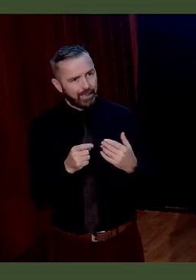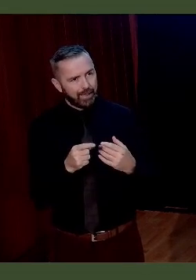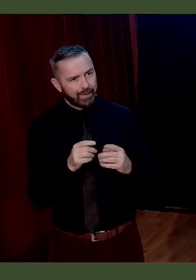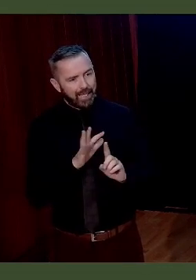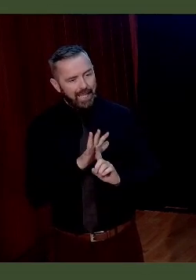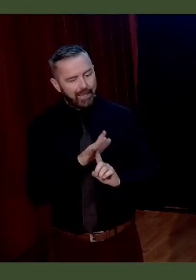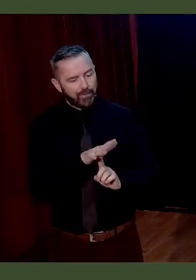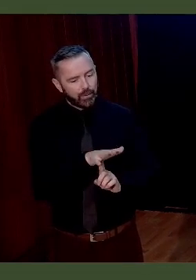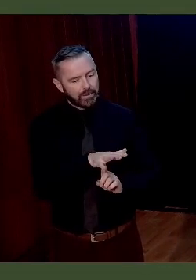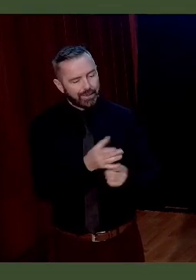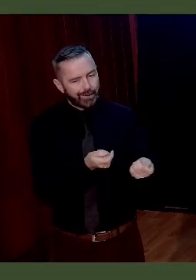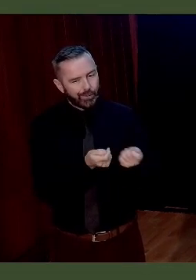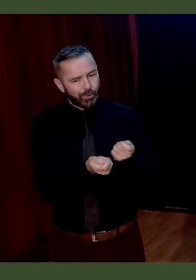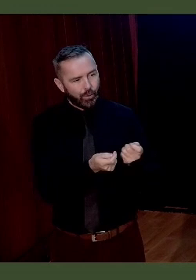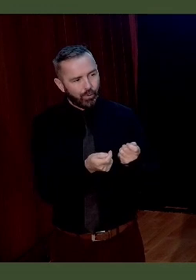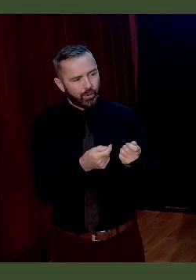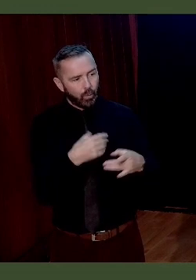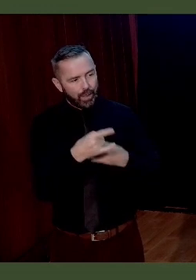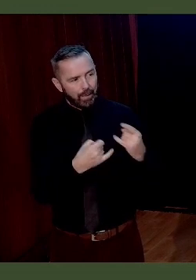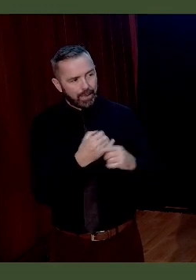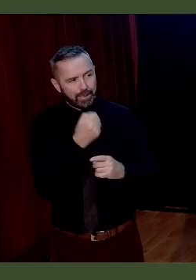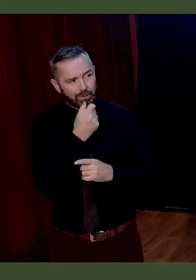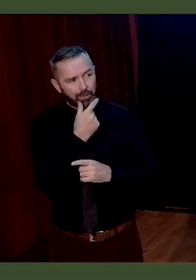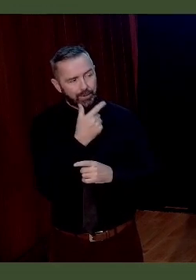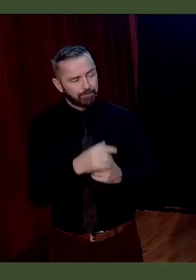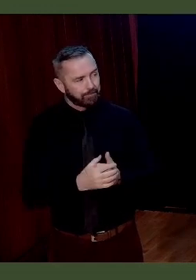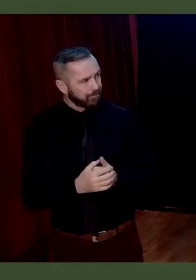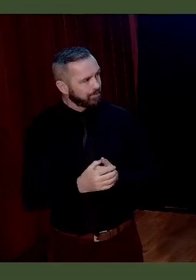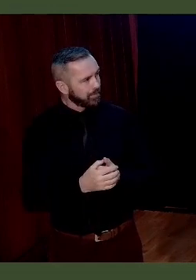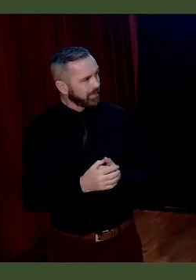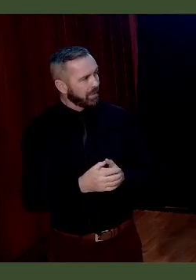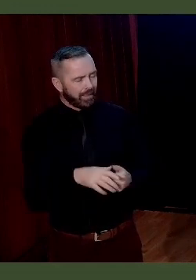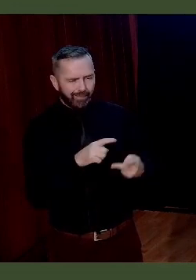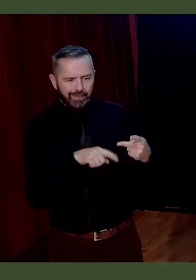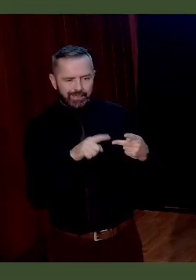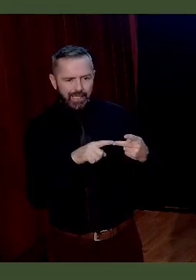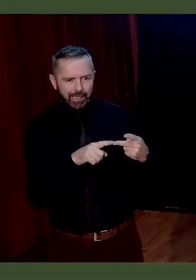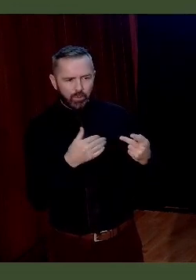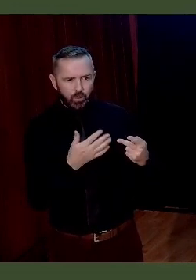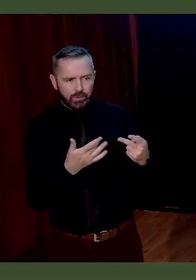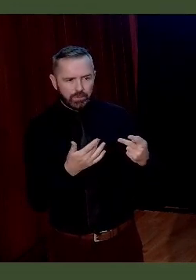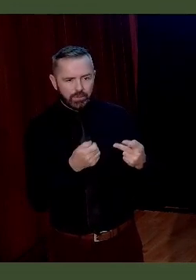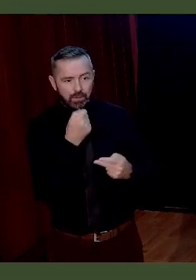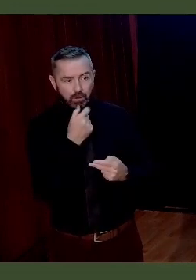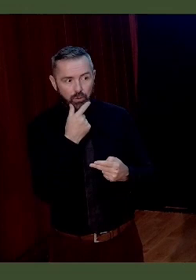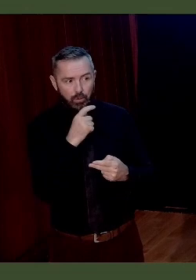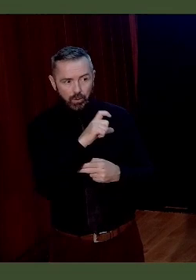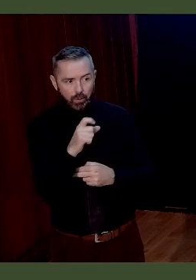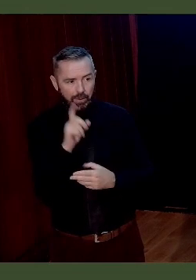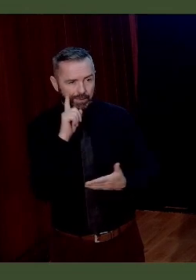influence, some would say control, over what went on. And the second was, Dublin Corporation took the view that they were going to build